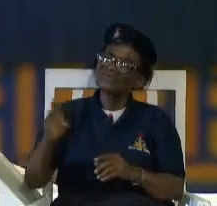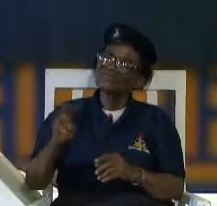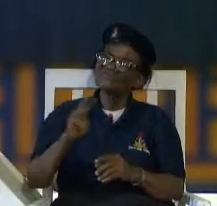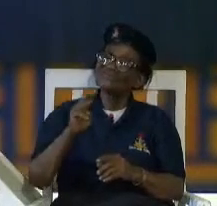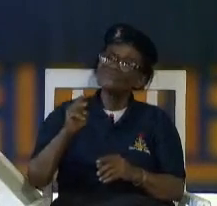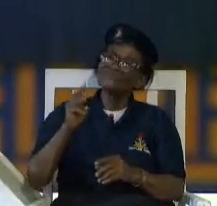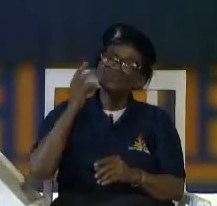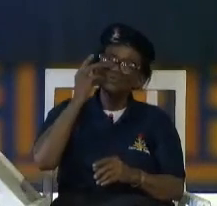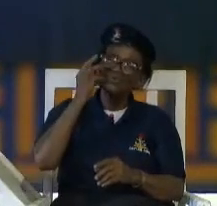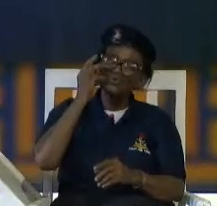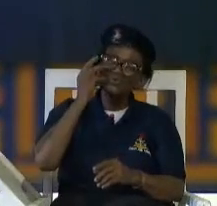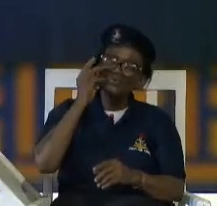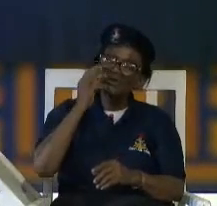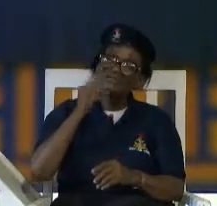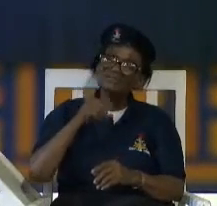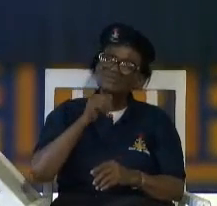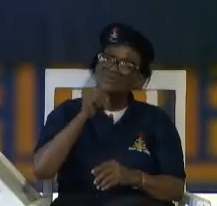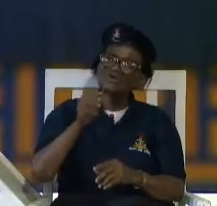much.